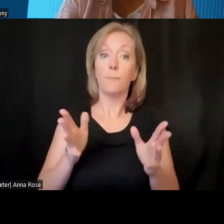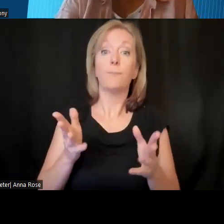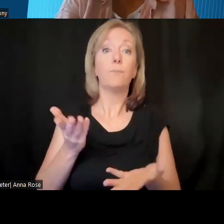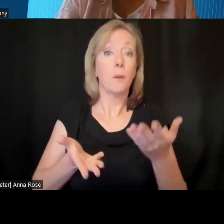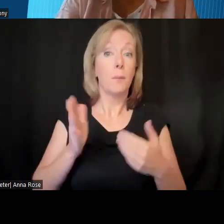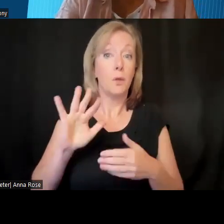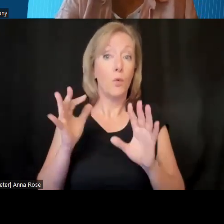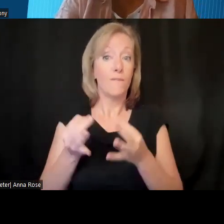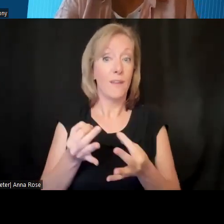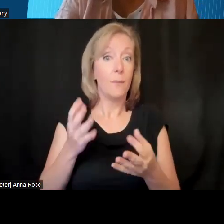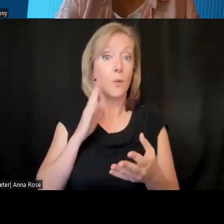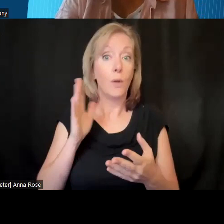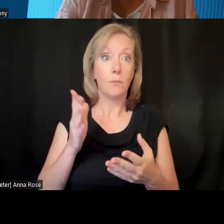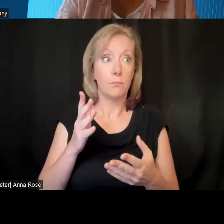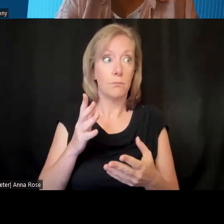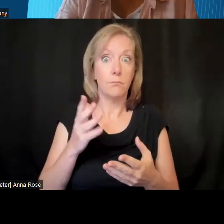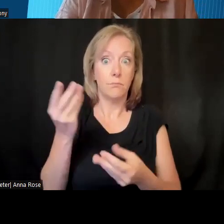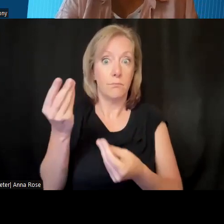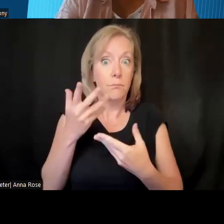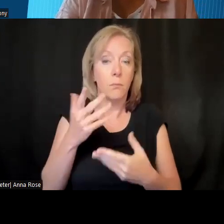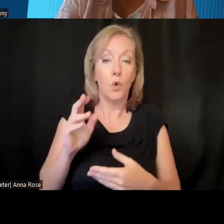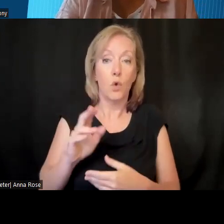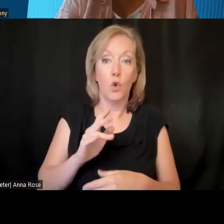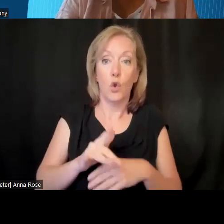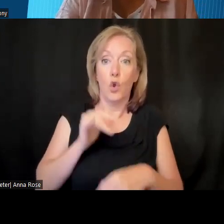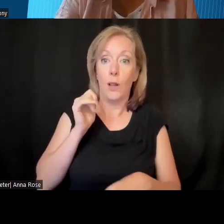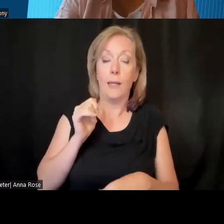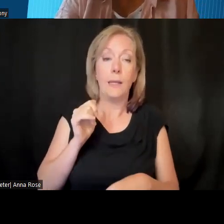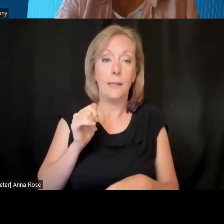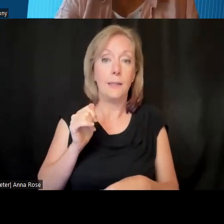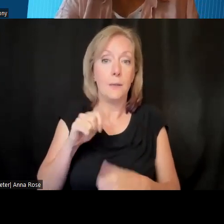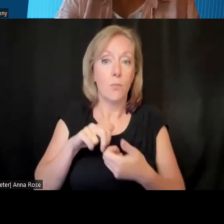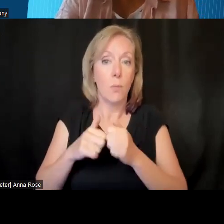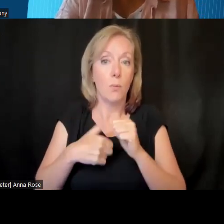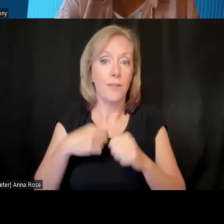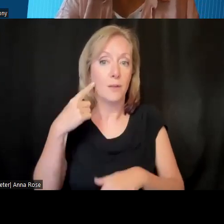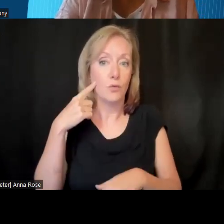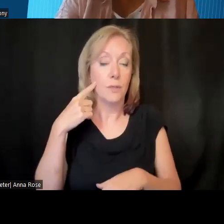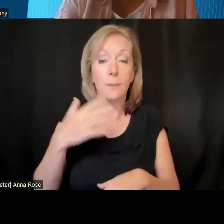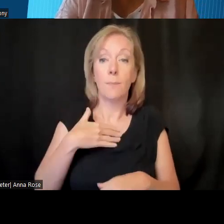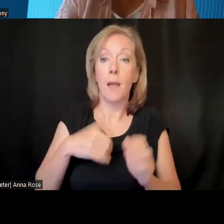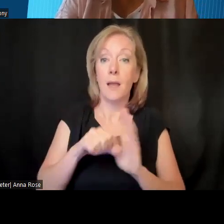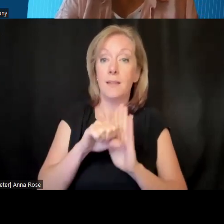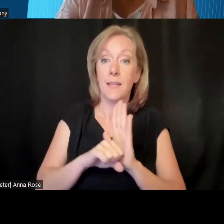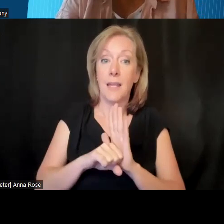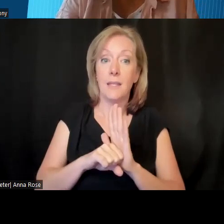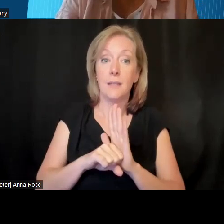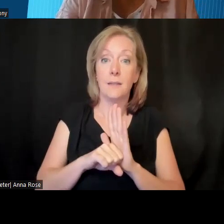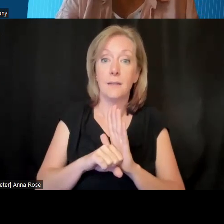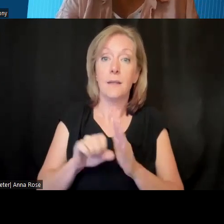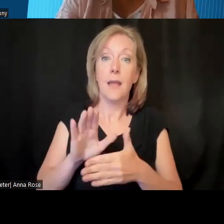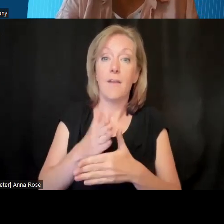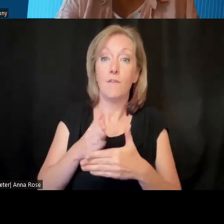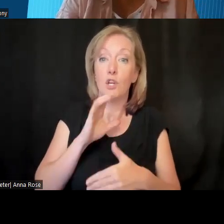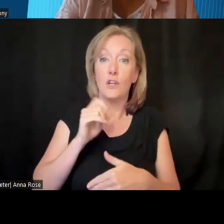learns very, very early that something's going on with the child's hearing. In my state, I think mean age of identification